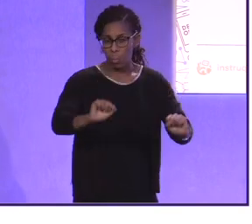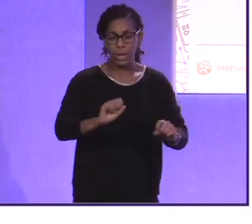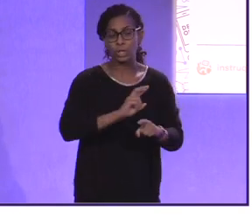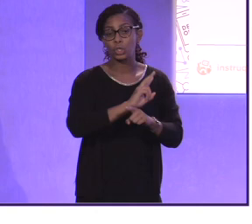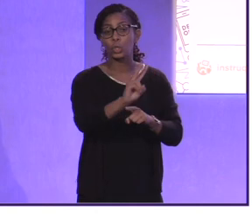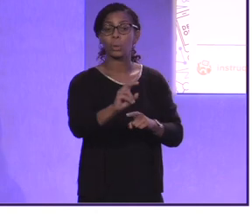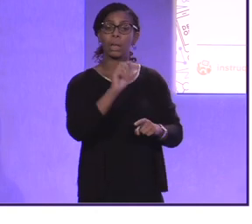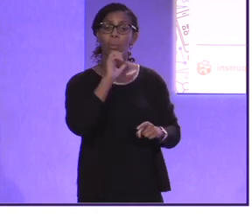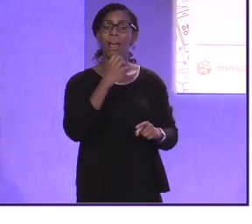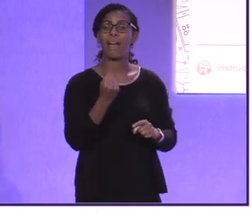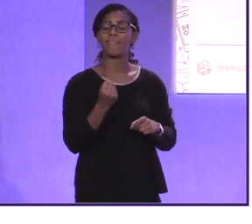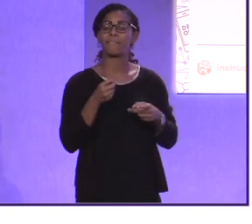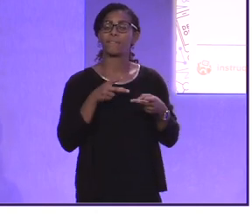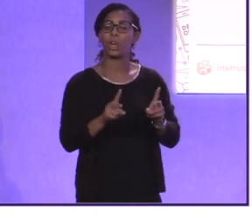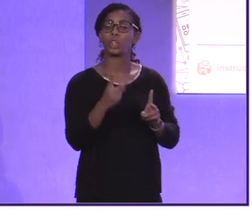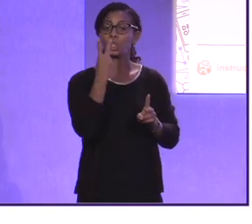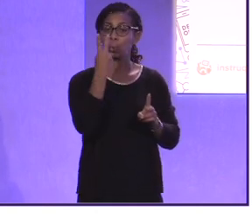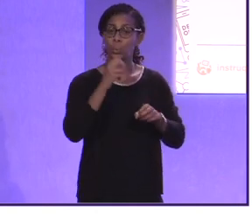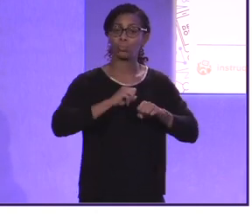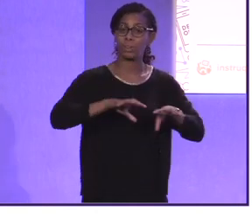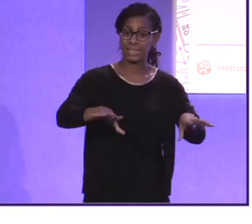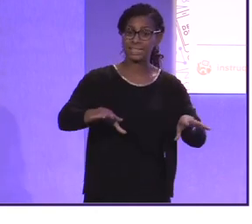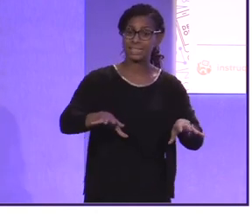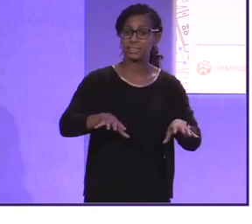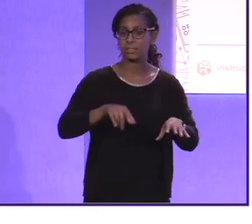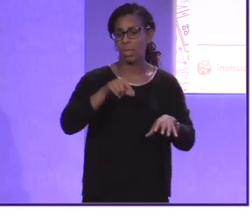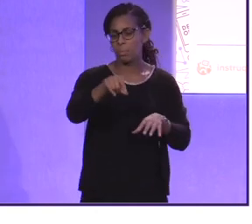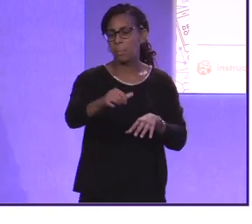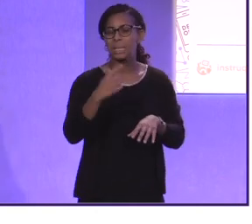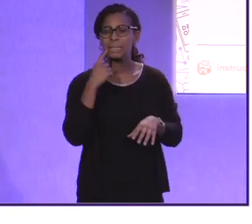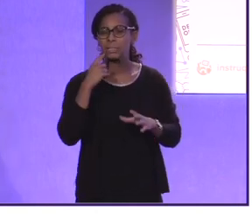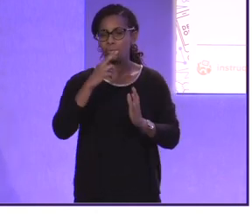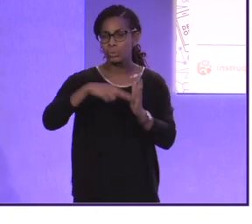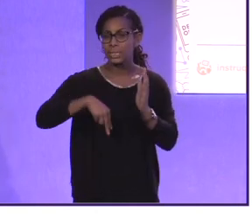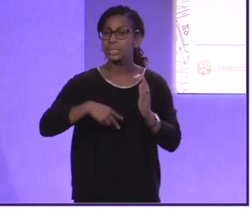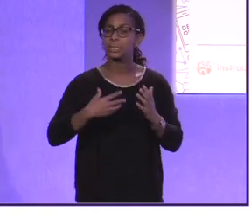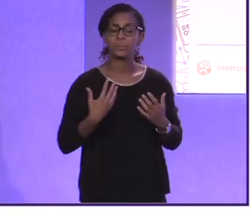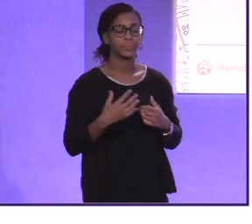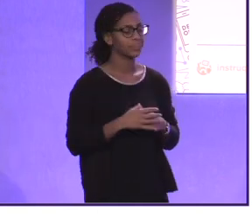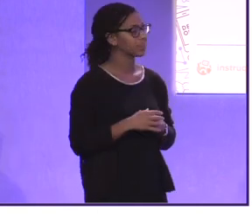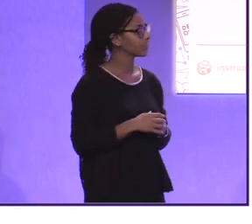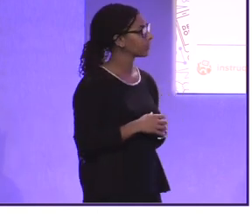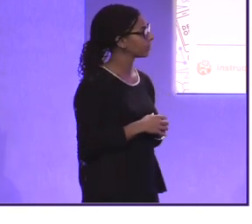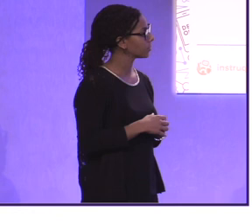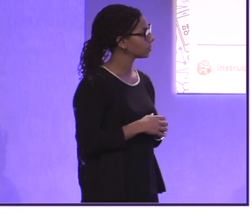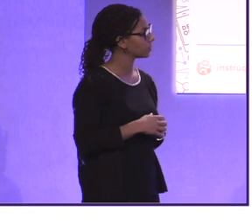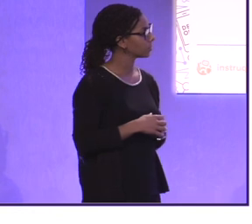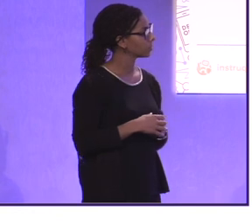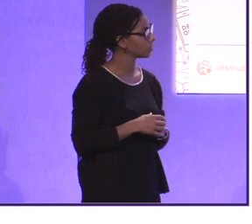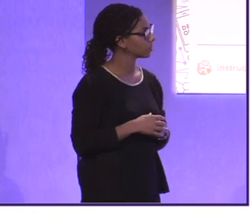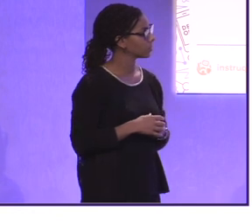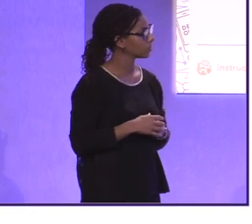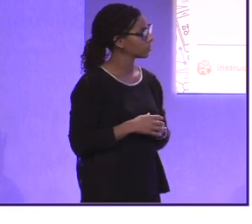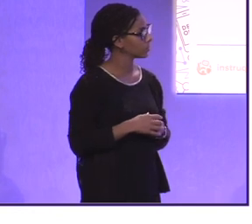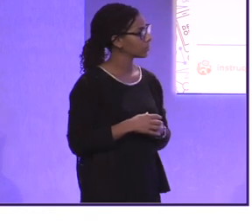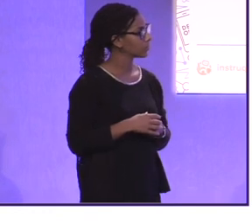well that might be better to read, but this, as I said, is freely available. And then in addition to that, I mean, we're available